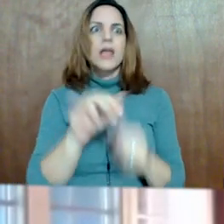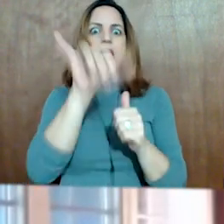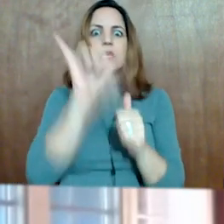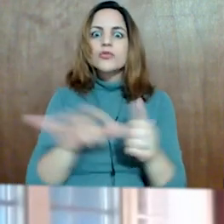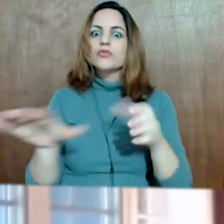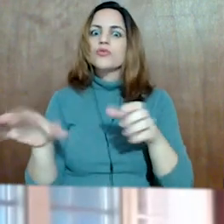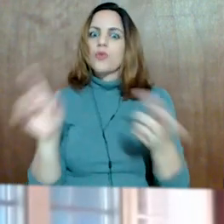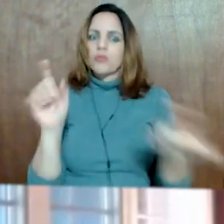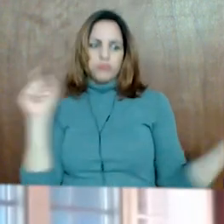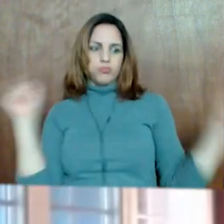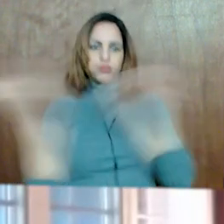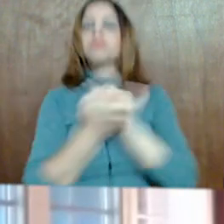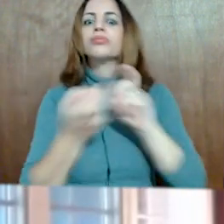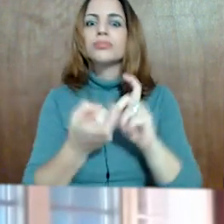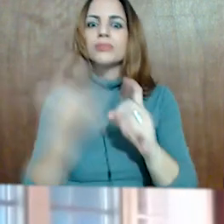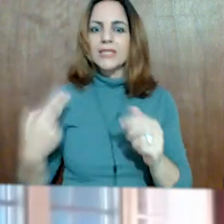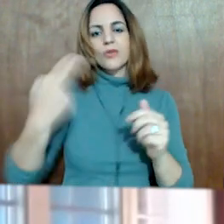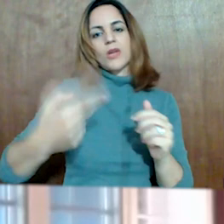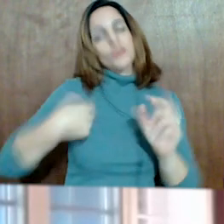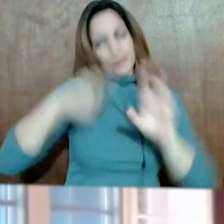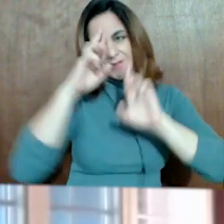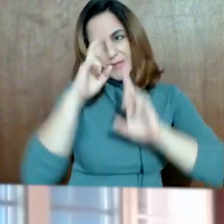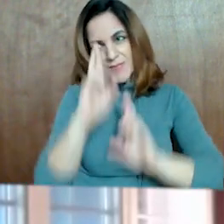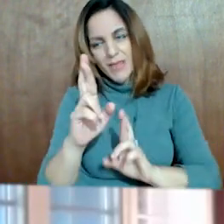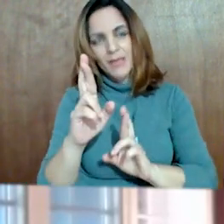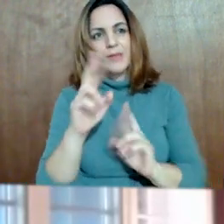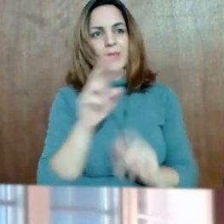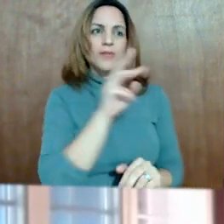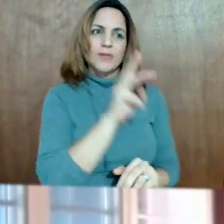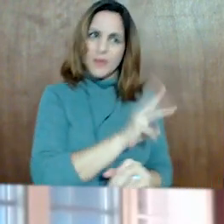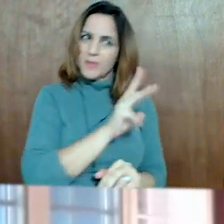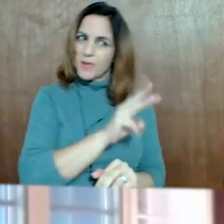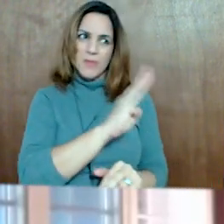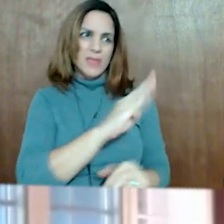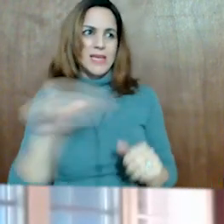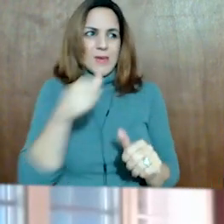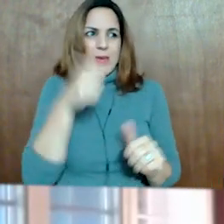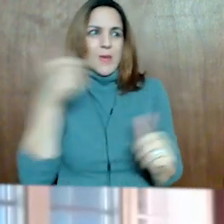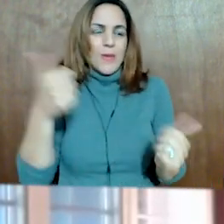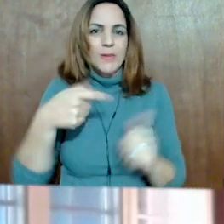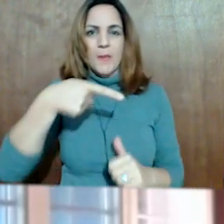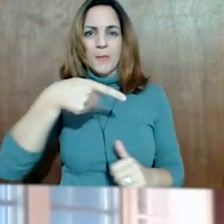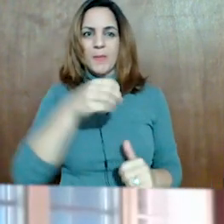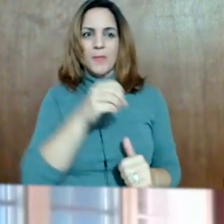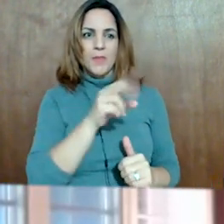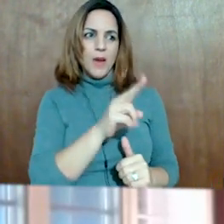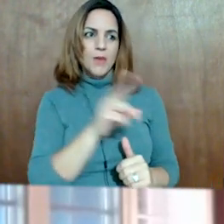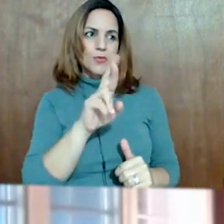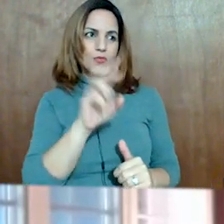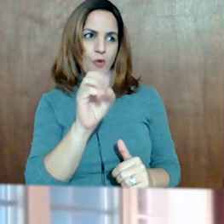all due respects to W.E.B. Du Bois and to Paul Robeson and to Hubert Harrison and all the other great